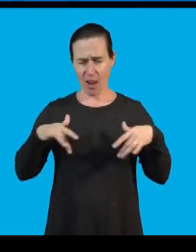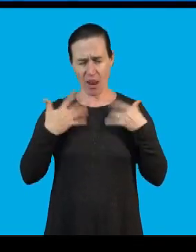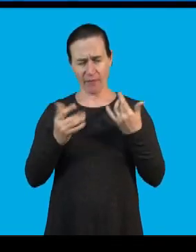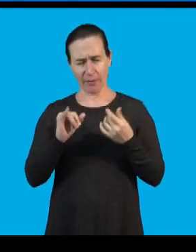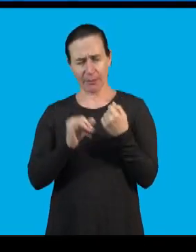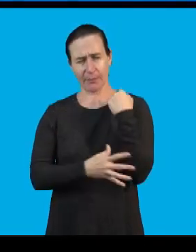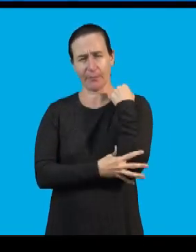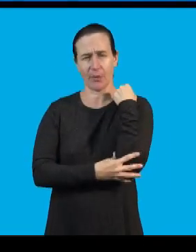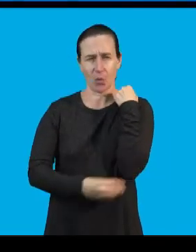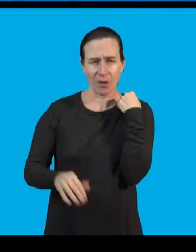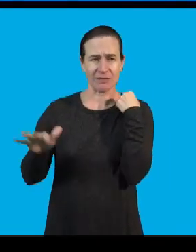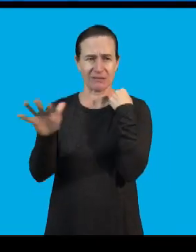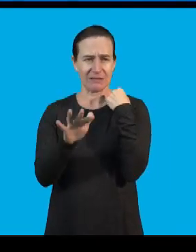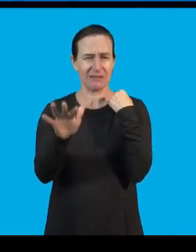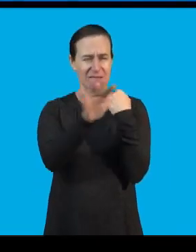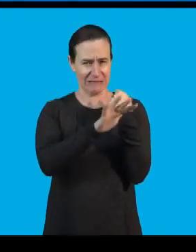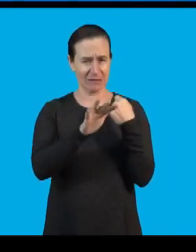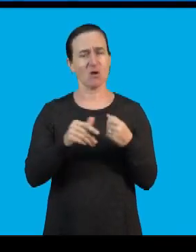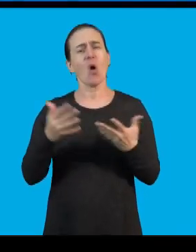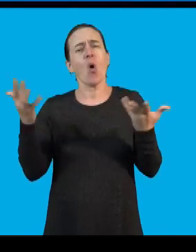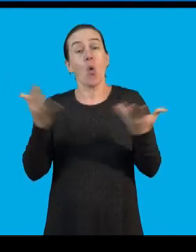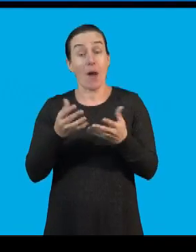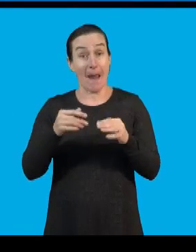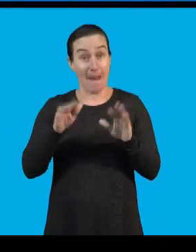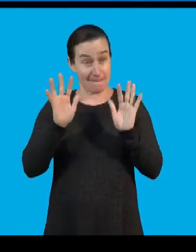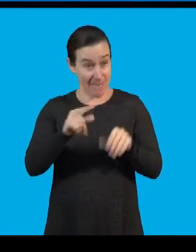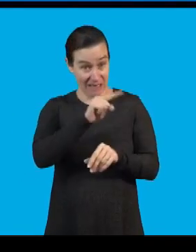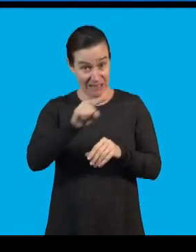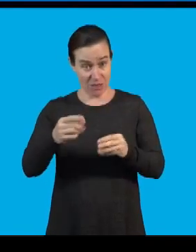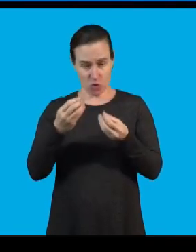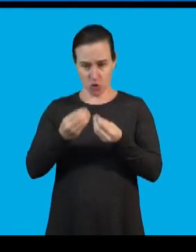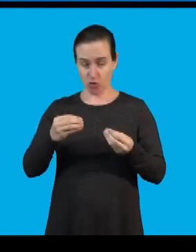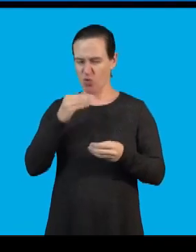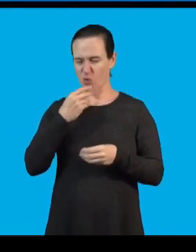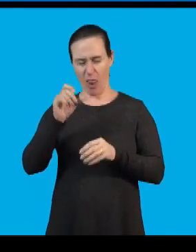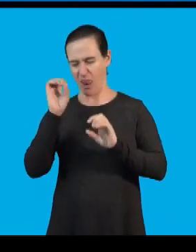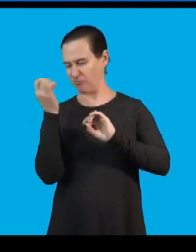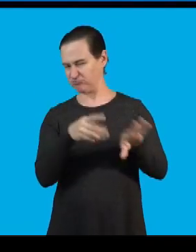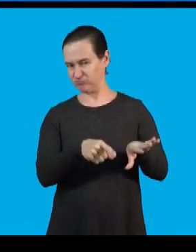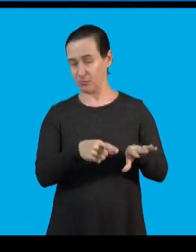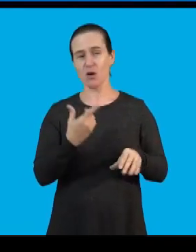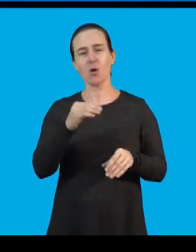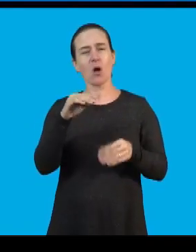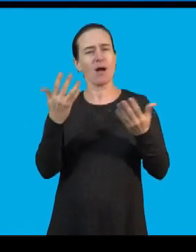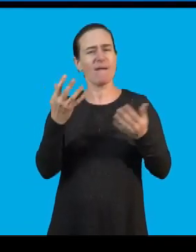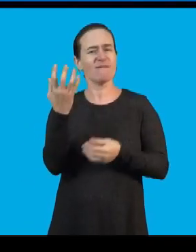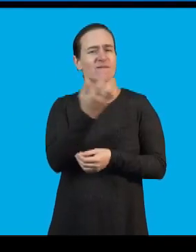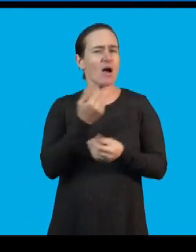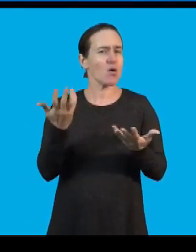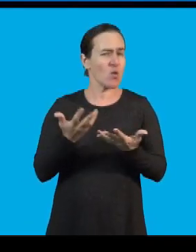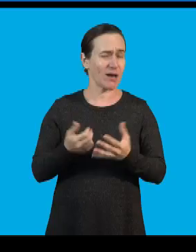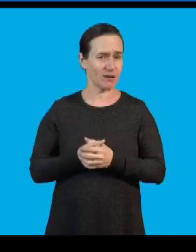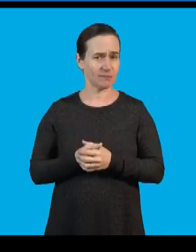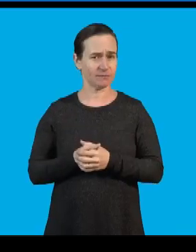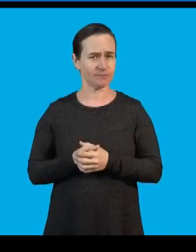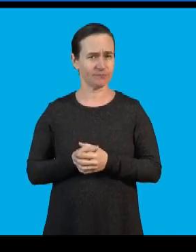poor conditions. Where are most abandoned children found? Okay, so remember, the conditions that they're